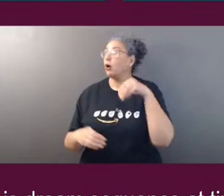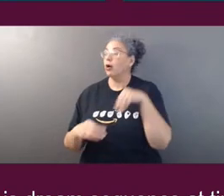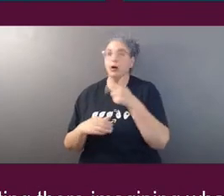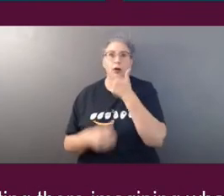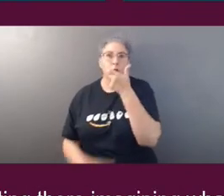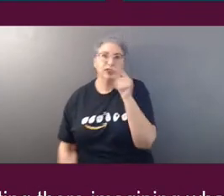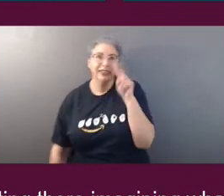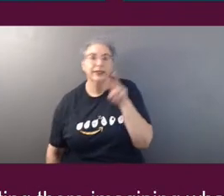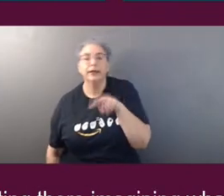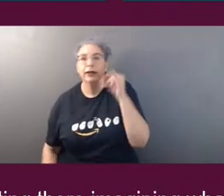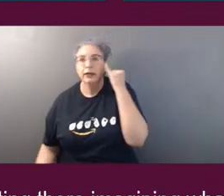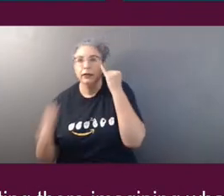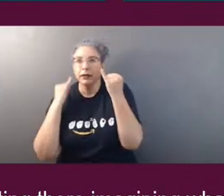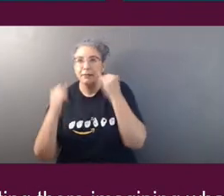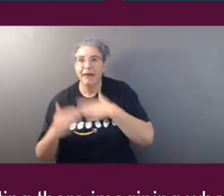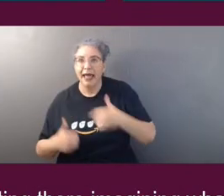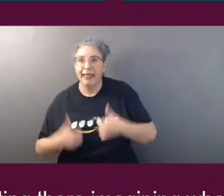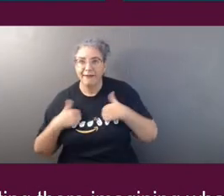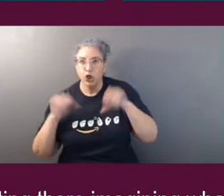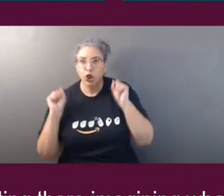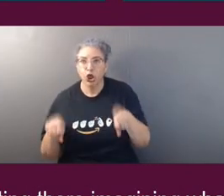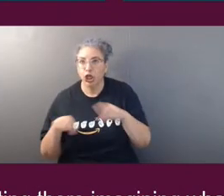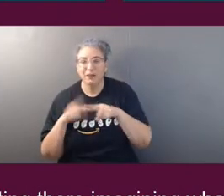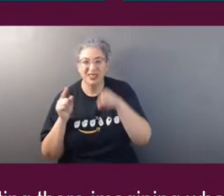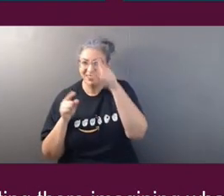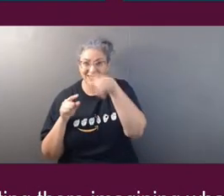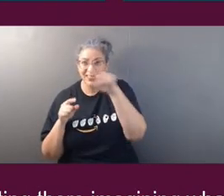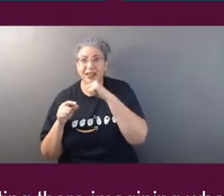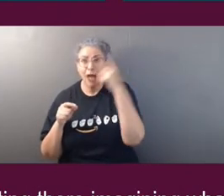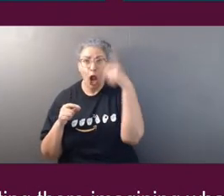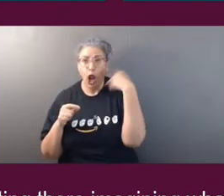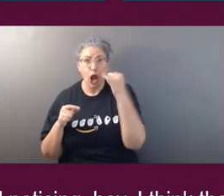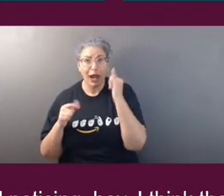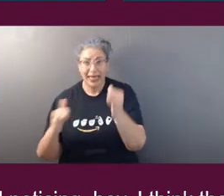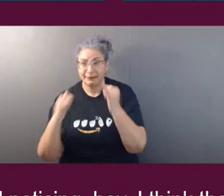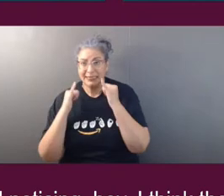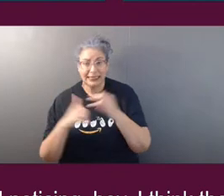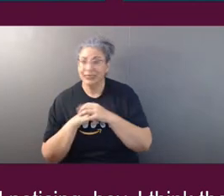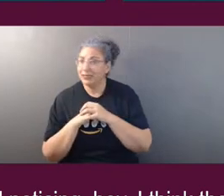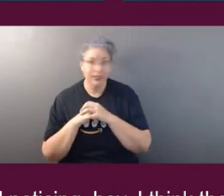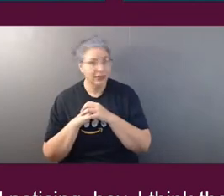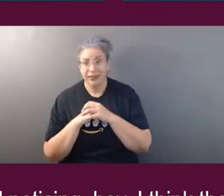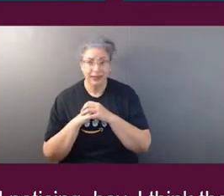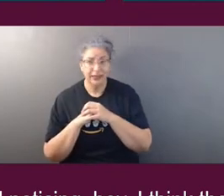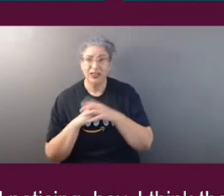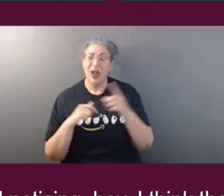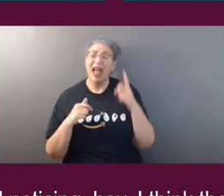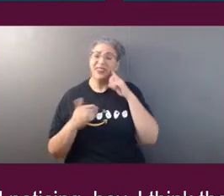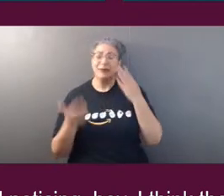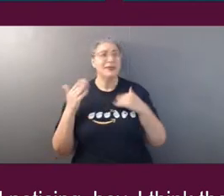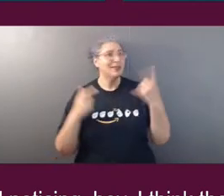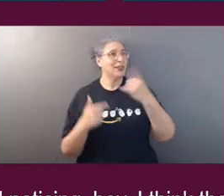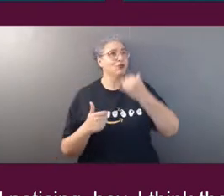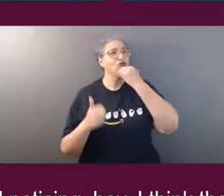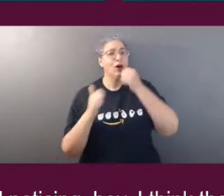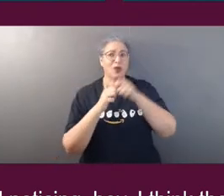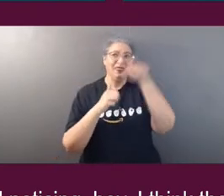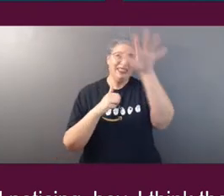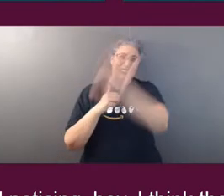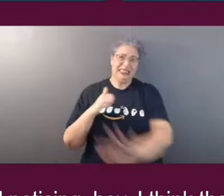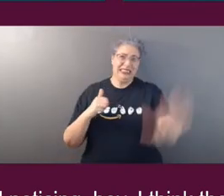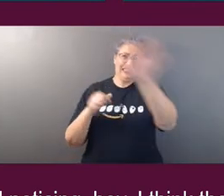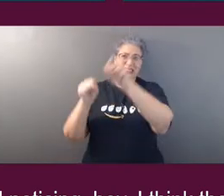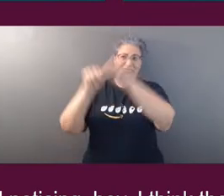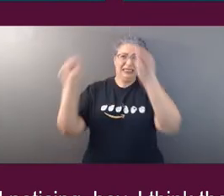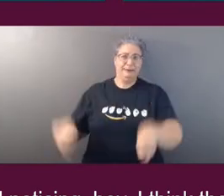just sitting there imagining what life could be, and then not seeing ourselves and noticing, hey, I think there's something wrong with this. And